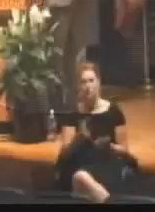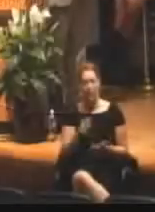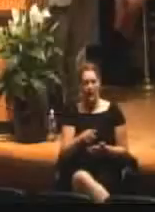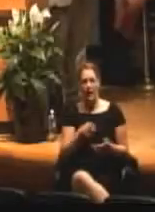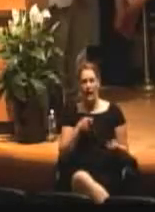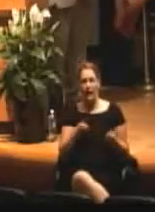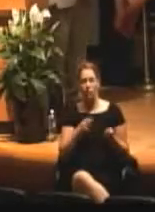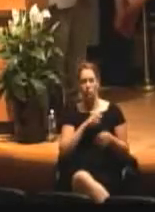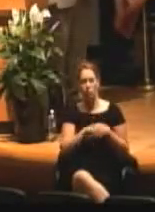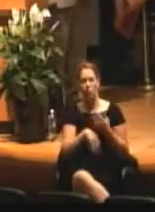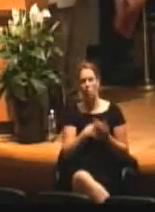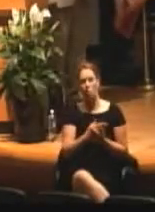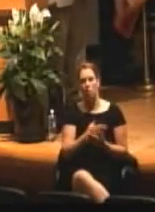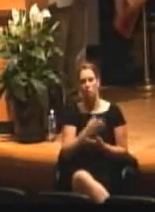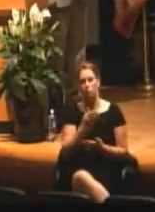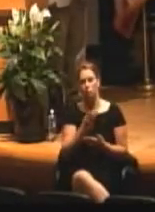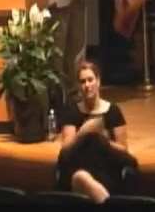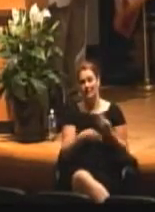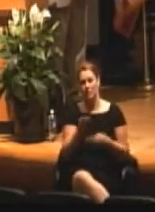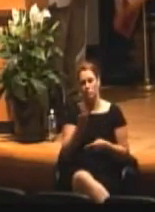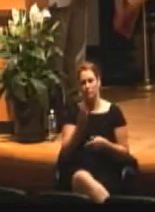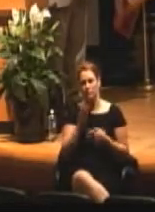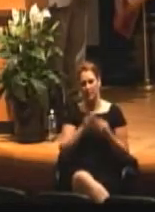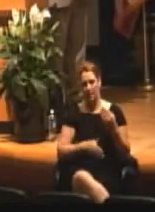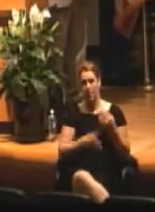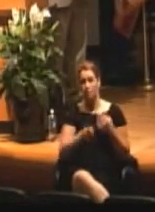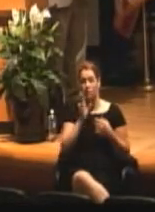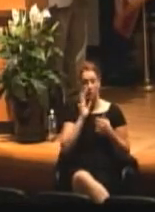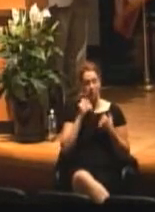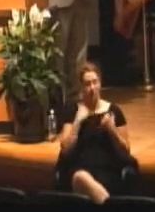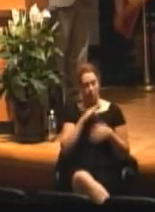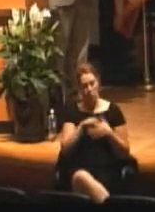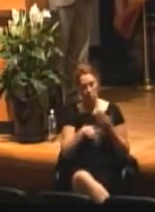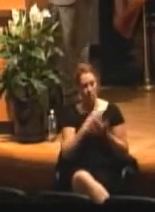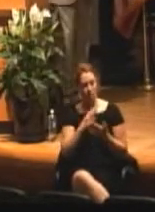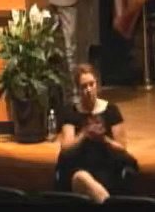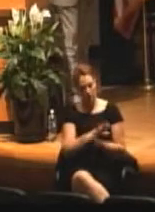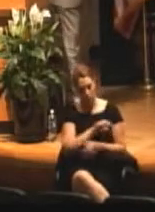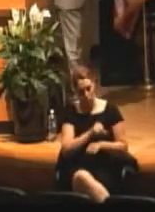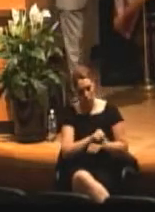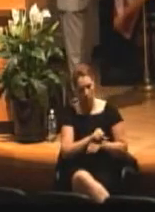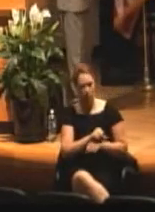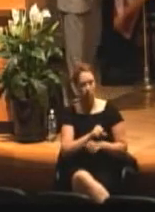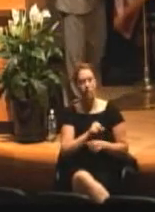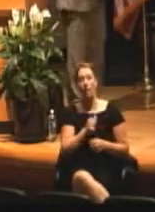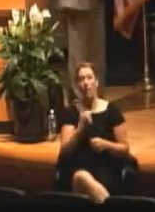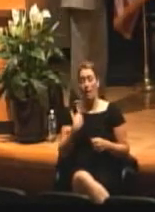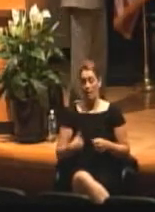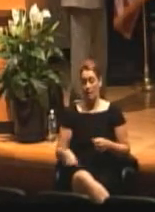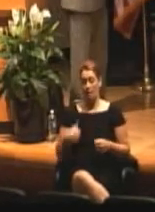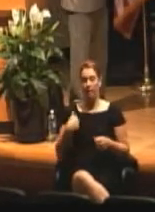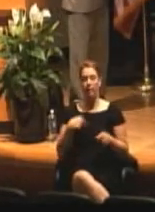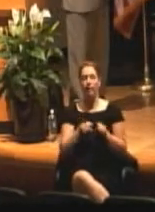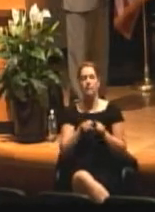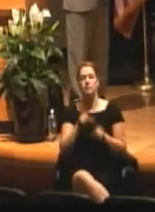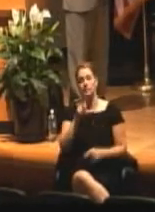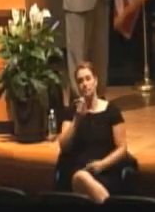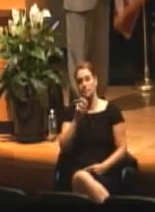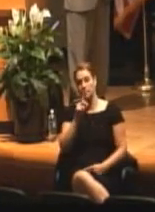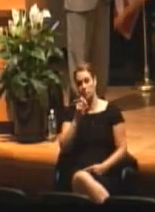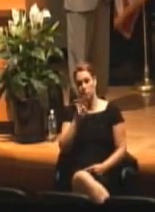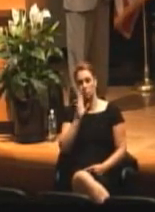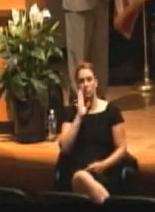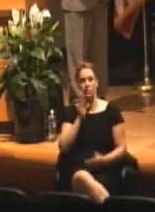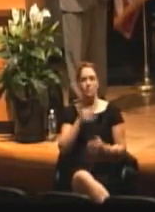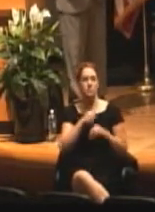at the end. So they're going to have all the paperwork for you to sign. It's all going to be together. I, as the lender, will submit the funds in there for the